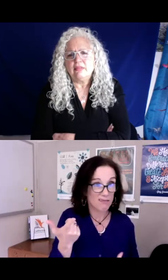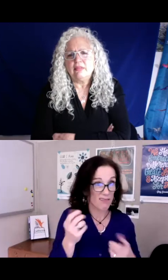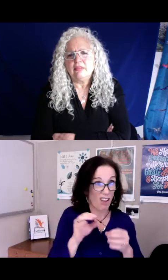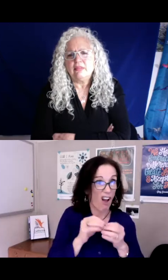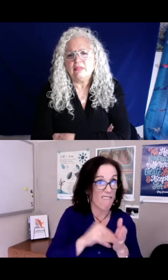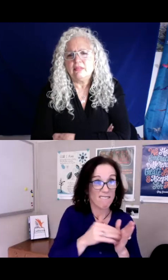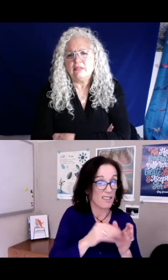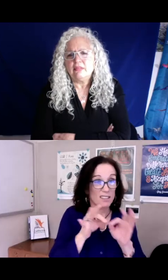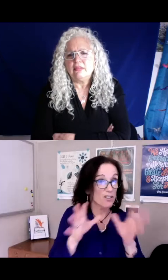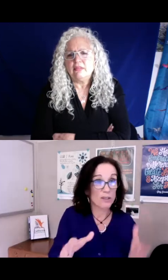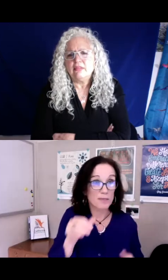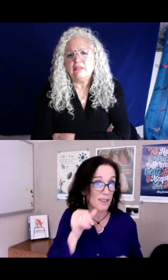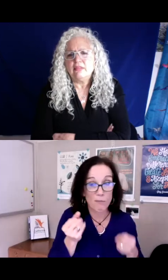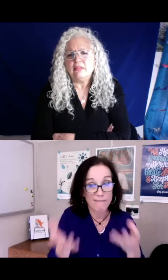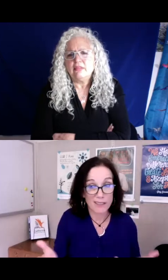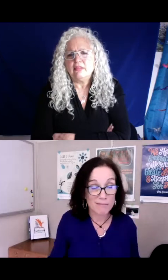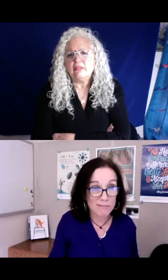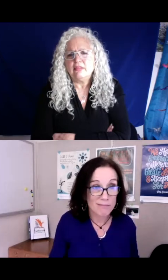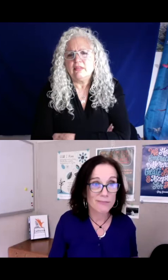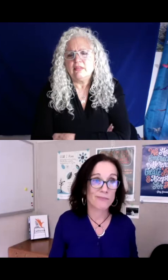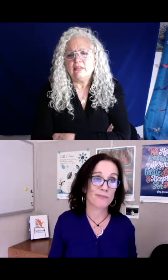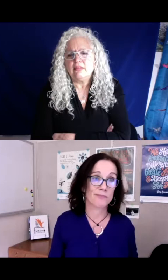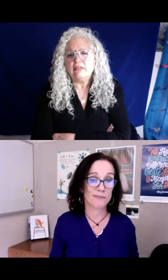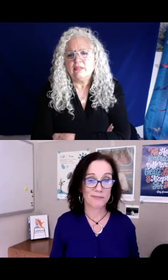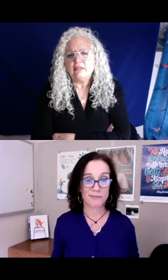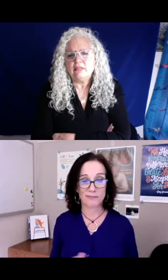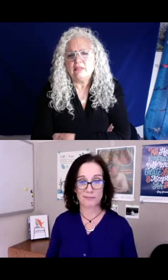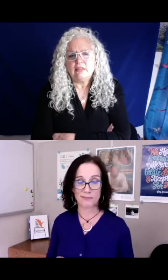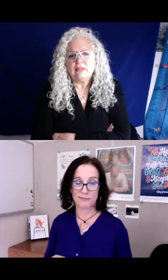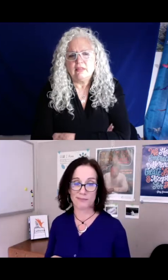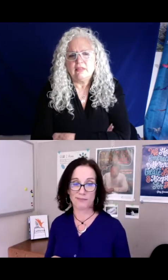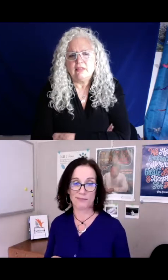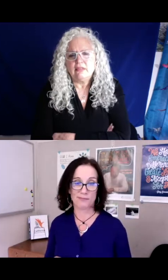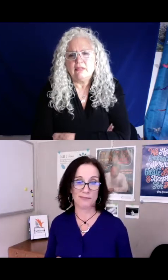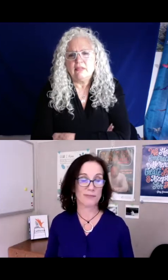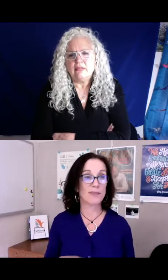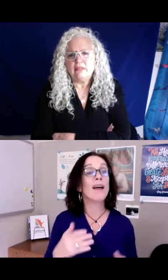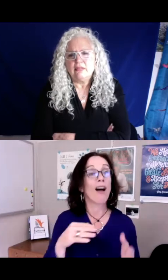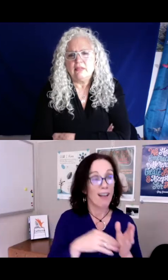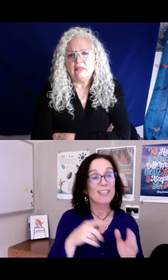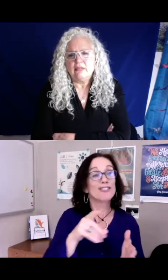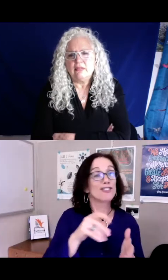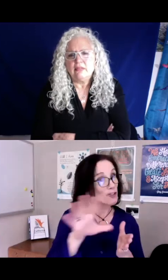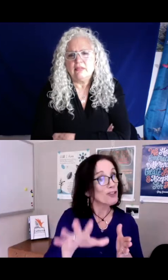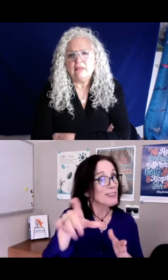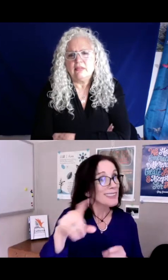do during recess or lunch? Often the interpreters are not provided during those times.